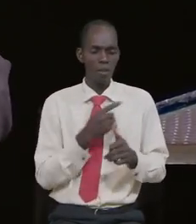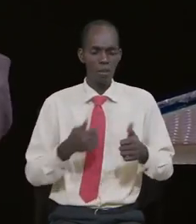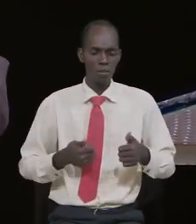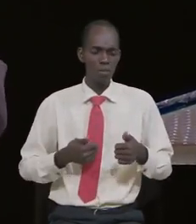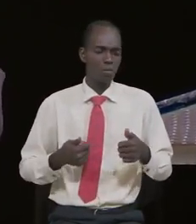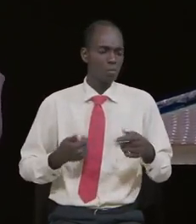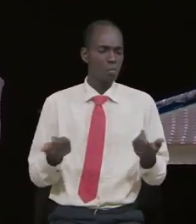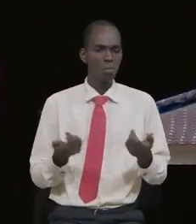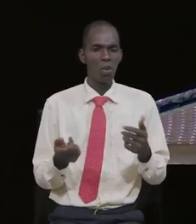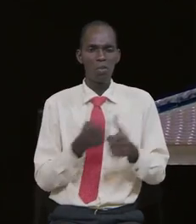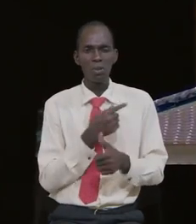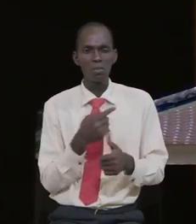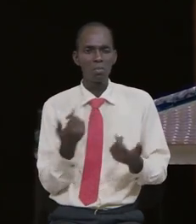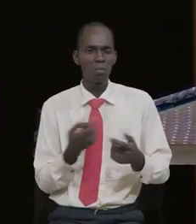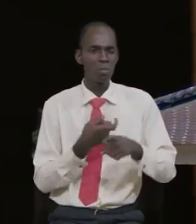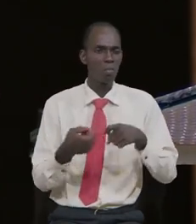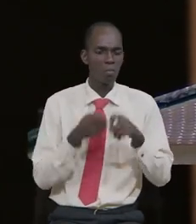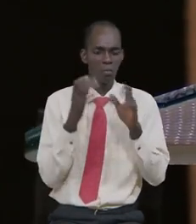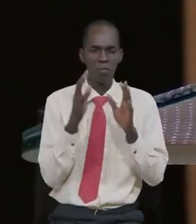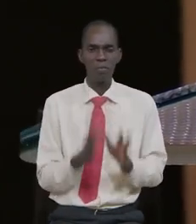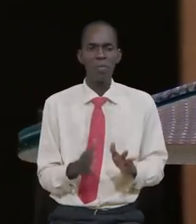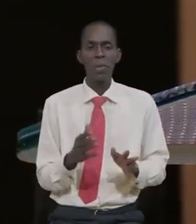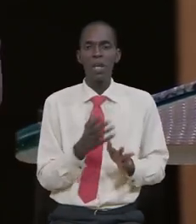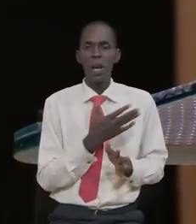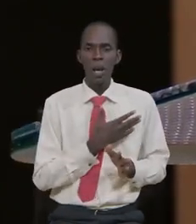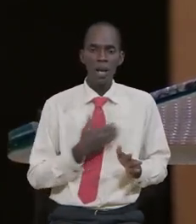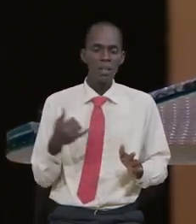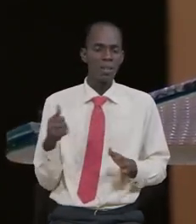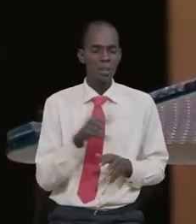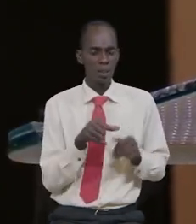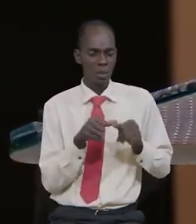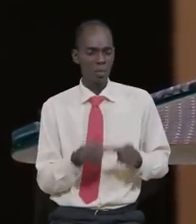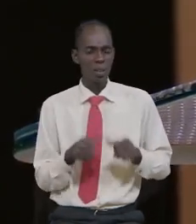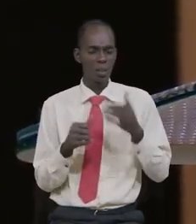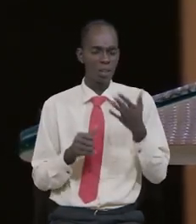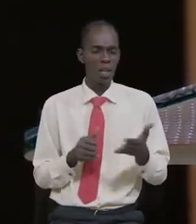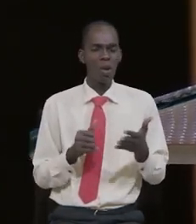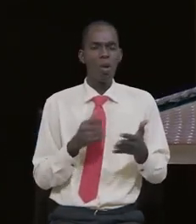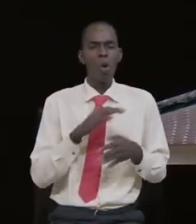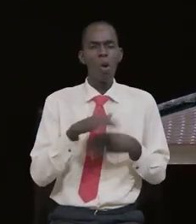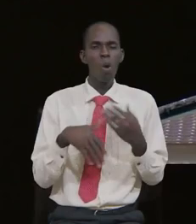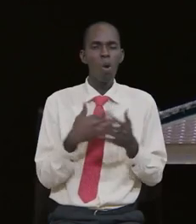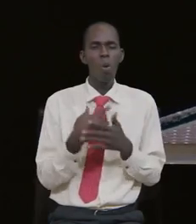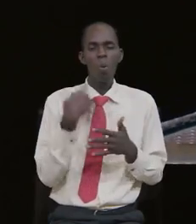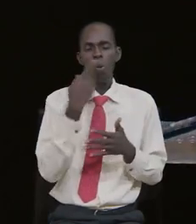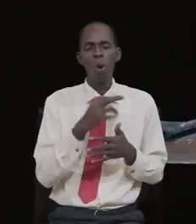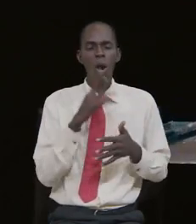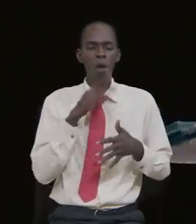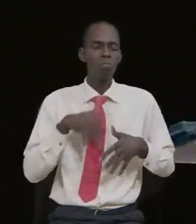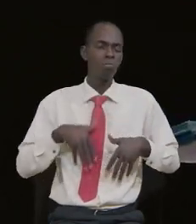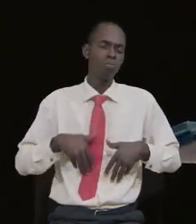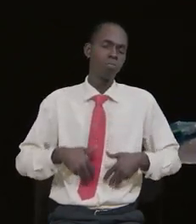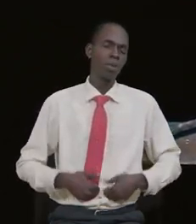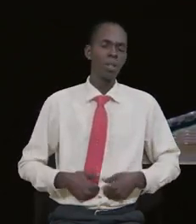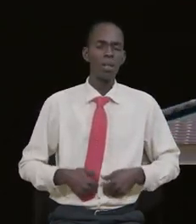there, and the proclamation of the gospel remained there at the same time. Those were tireless persecute